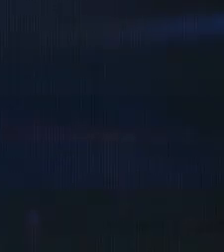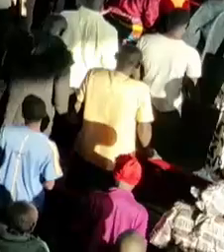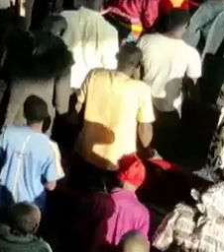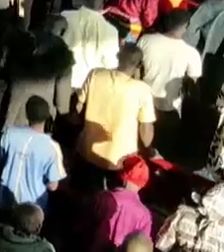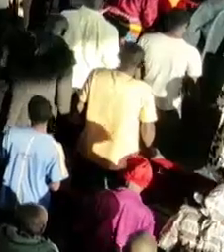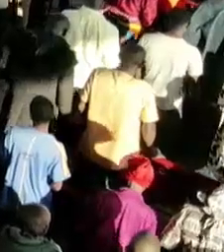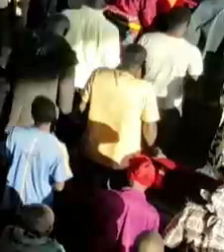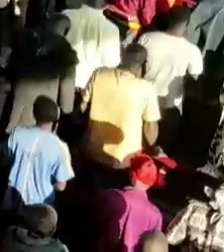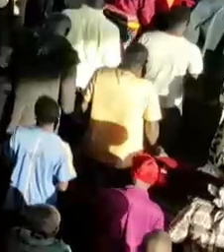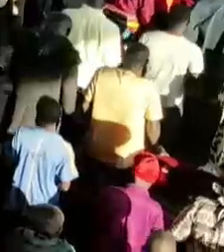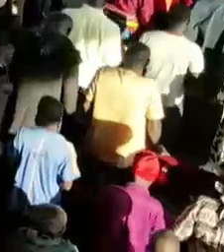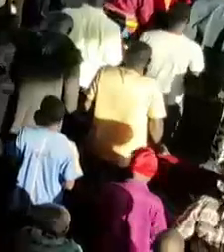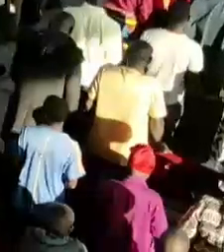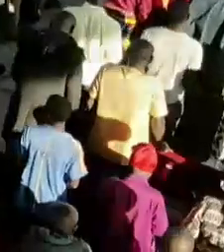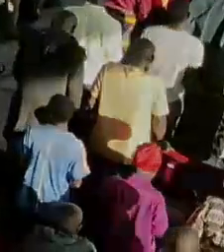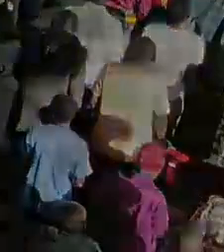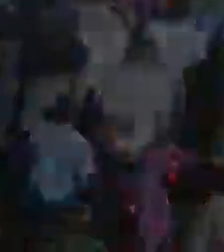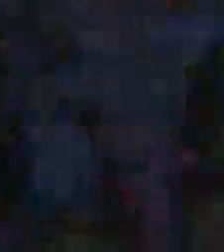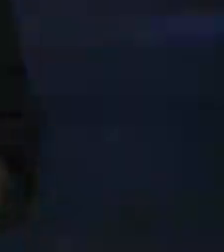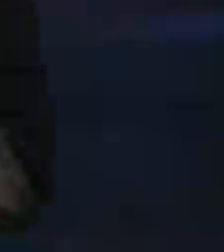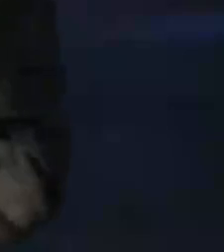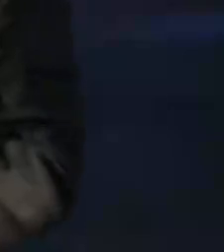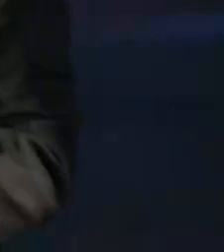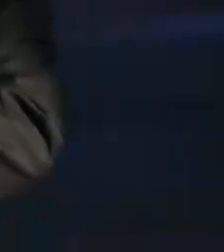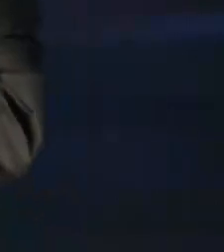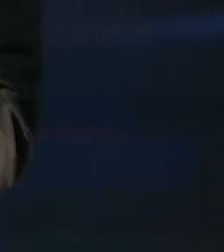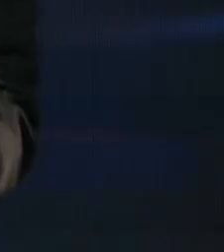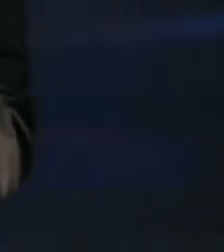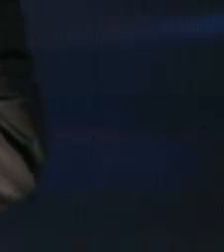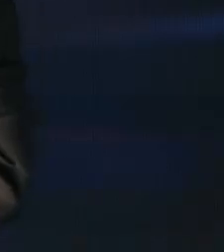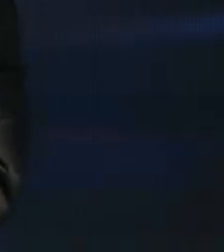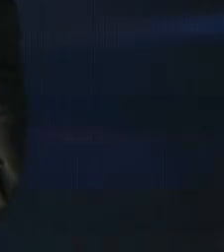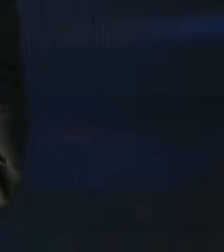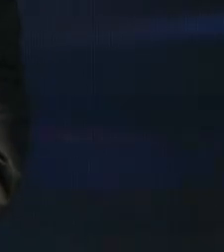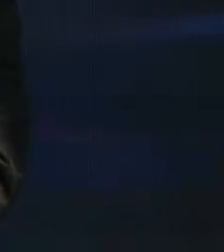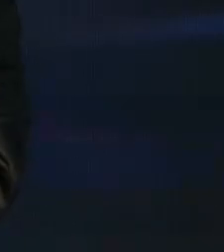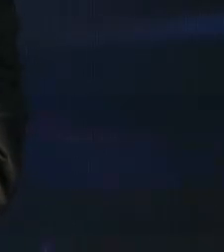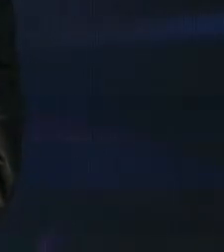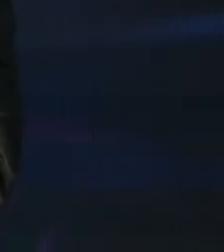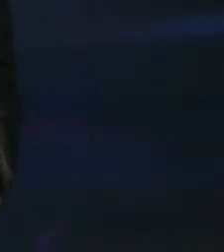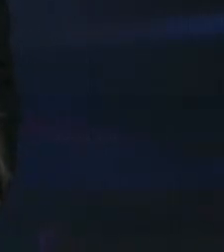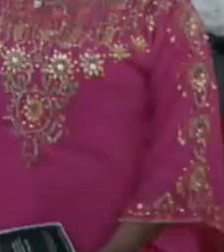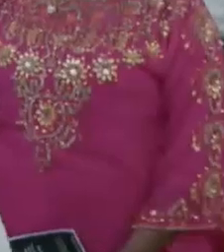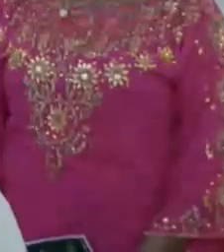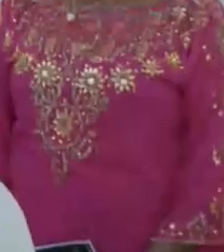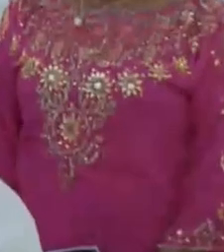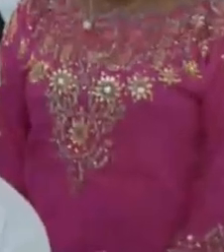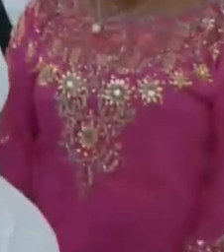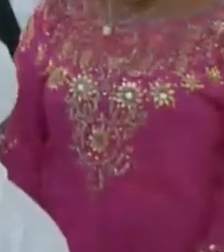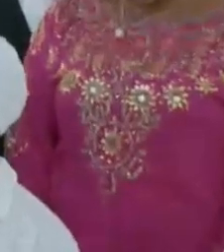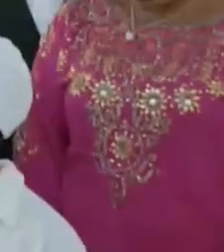minister, every worker, every professional here and everywhere in Jesus' name. Amen.